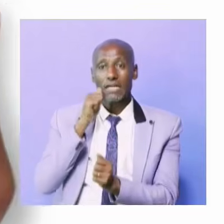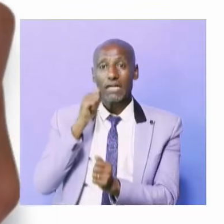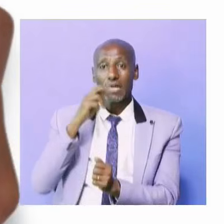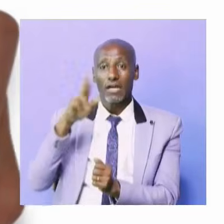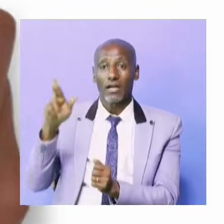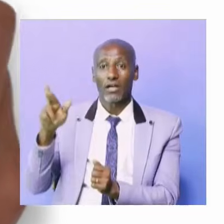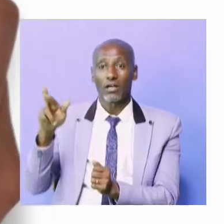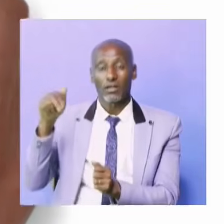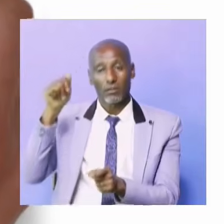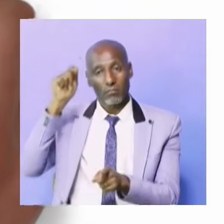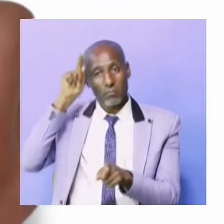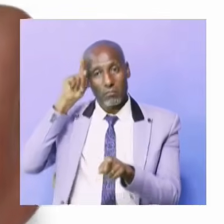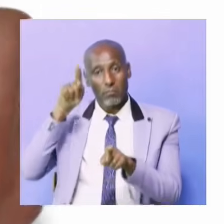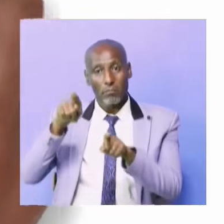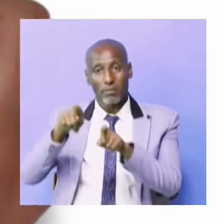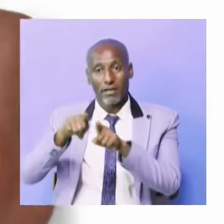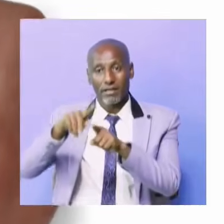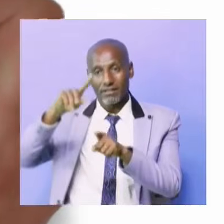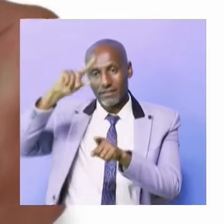brother?